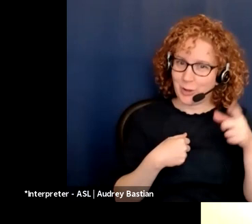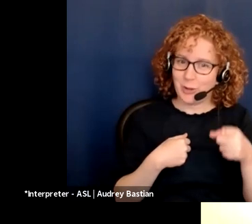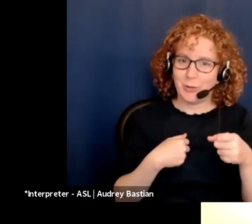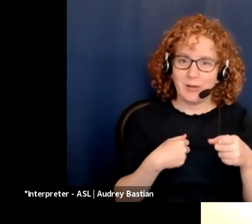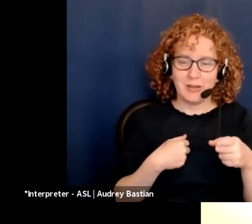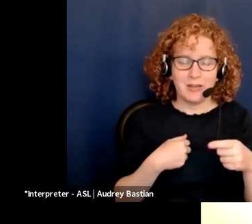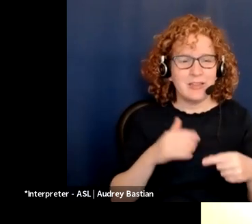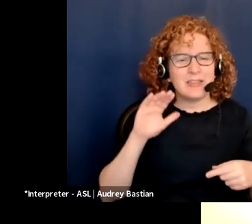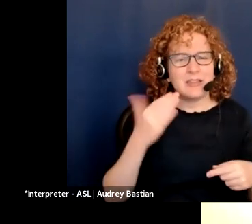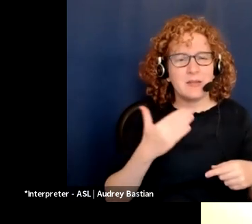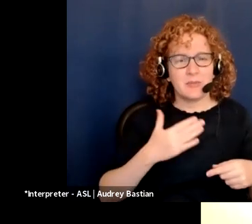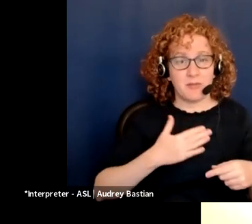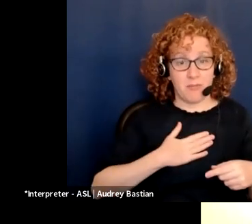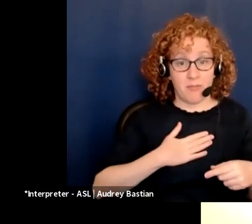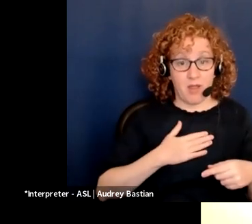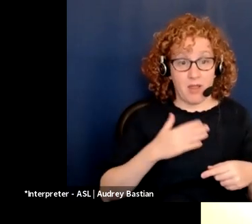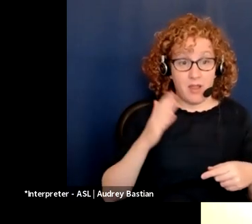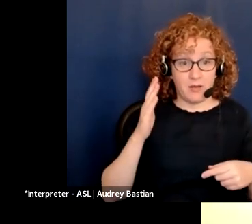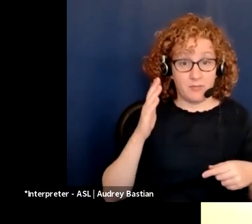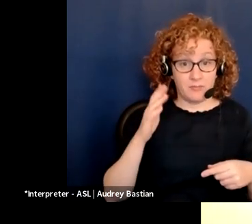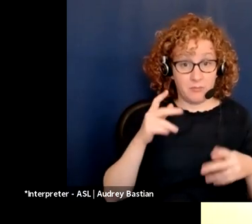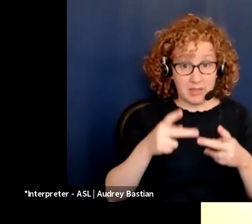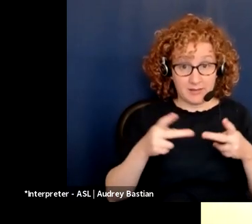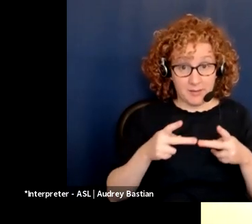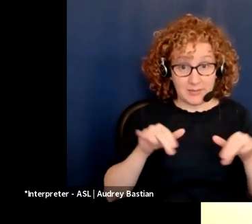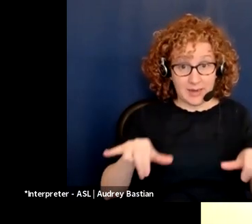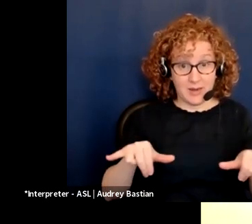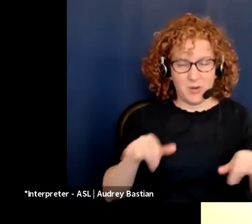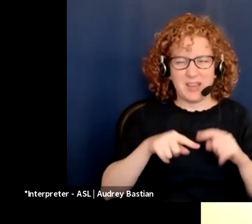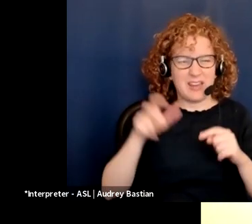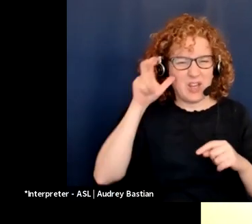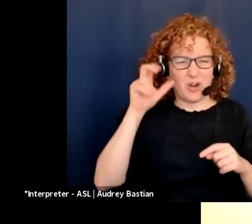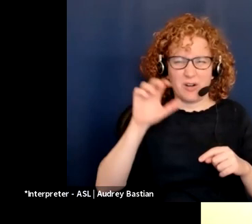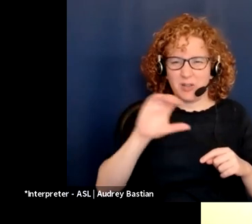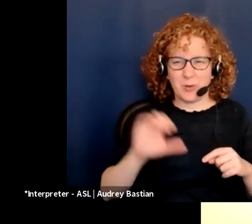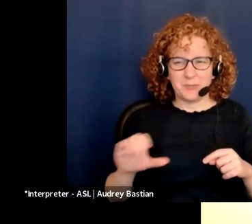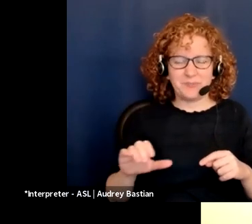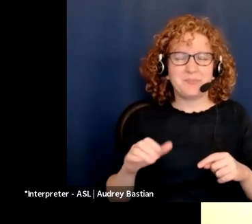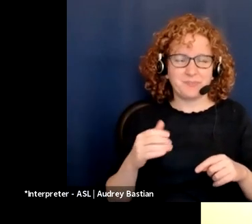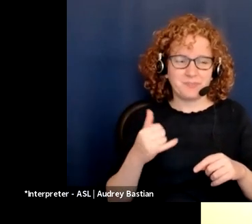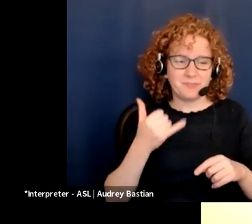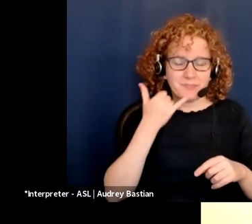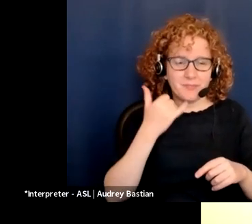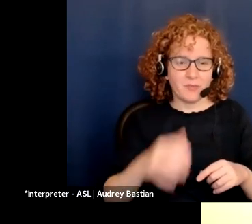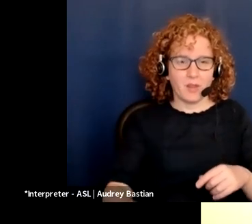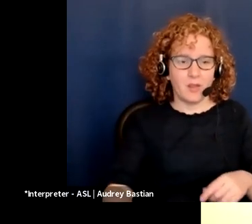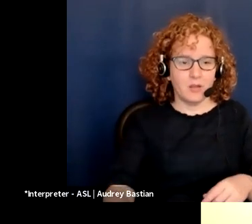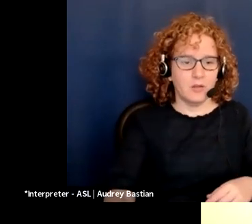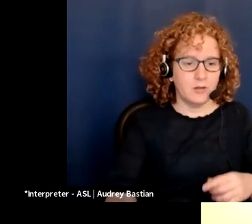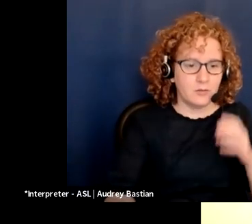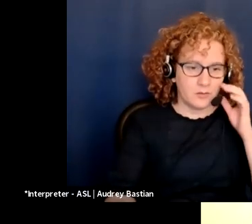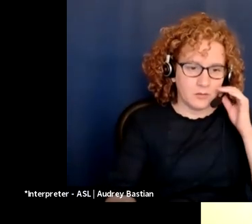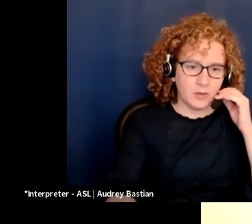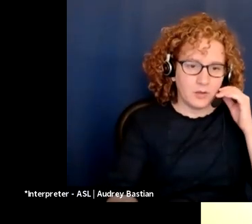hear apparently you. Where I'm staying this week, nobody can ever hear me on Zoom, and I keep having to sign in from my phone. I had to give delightful. A whole keynote address this